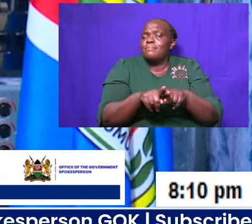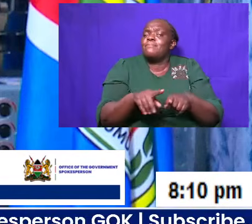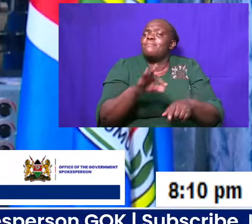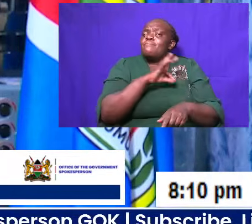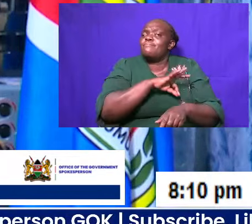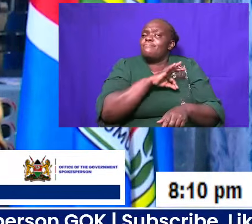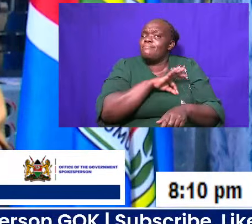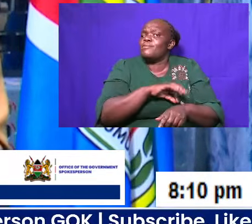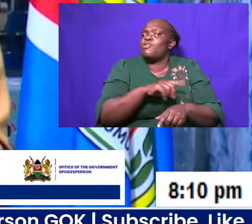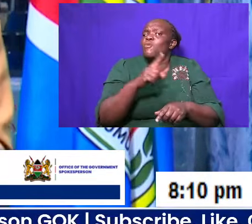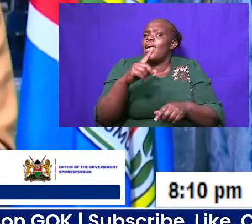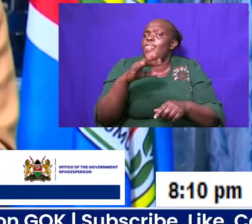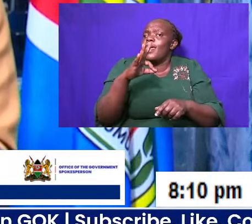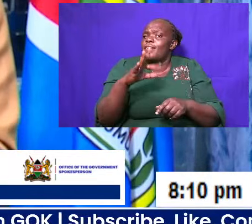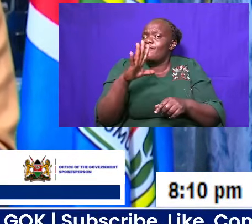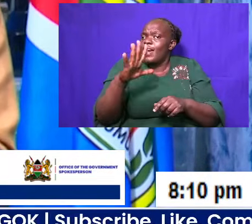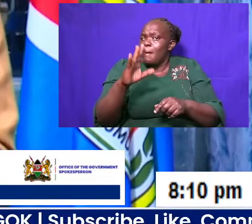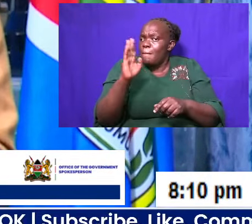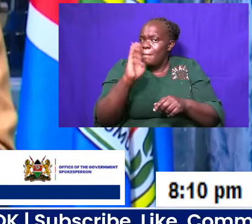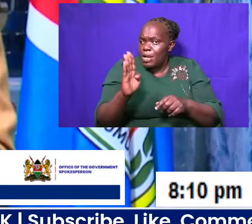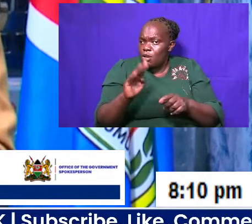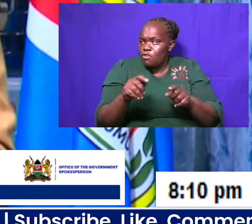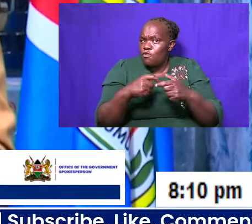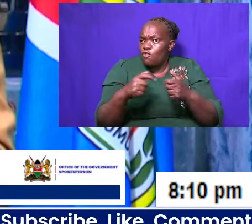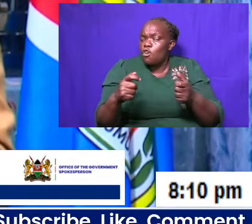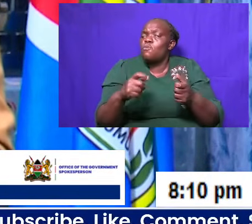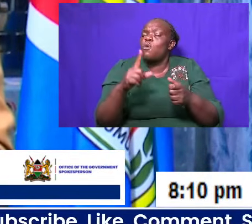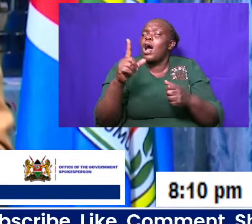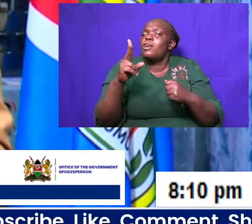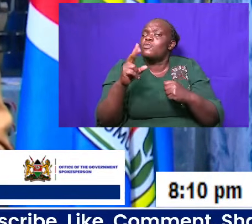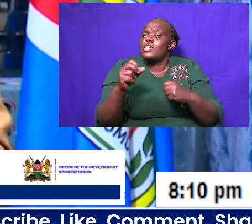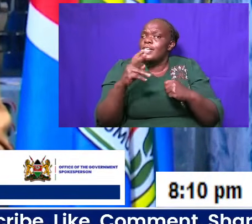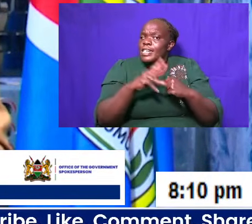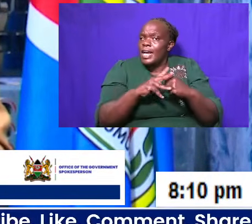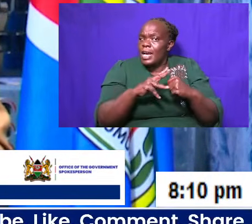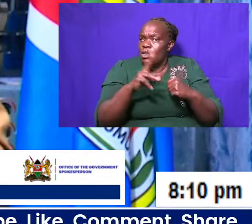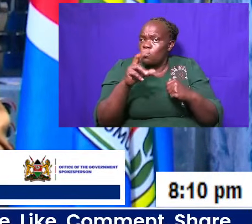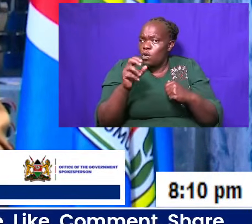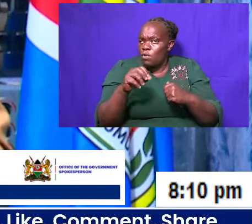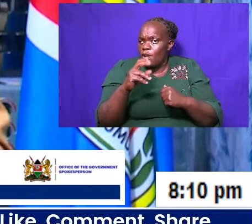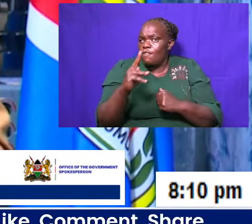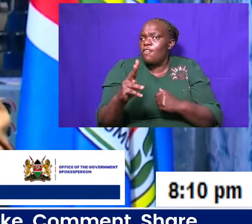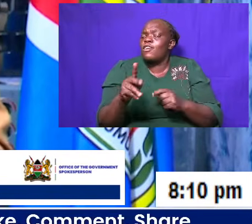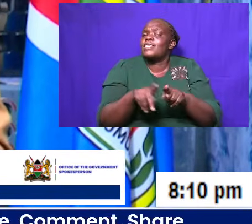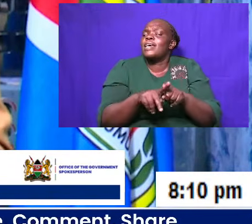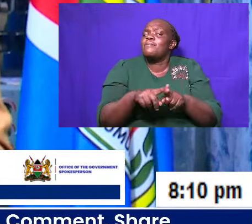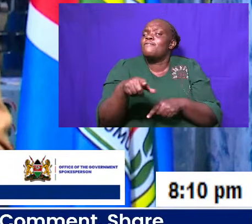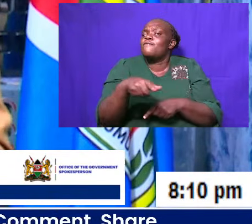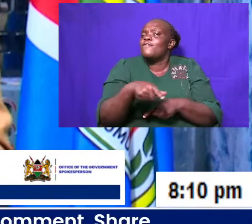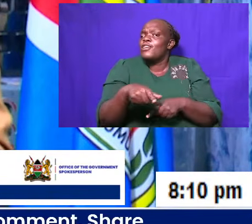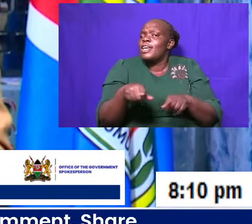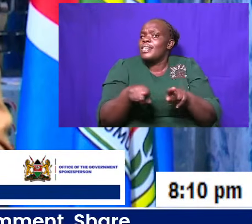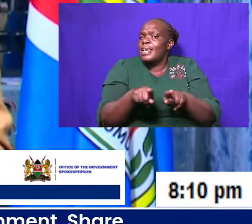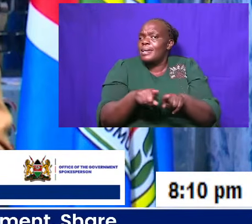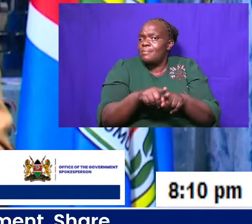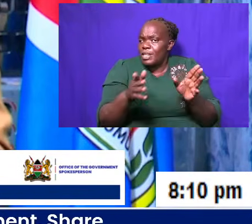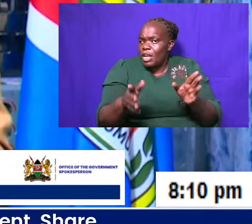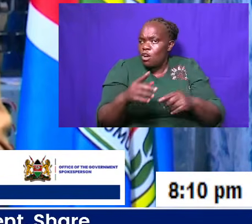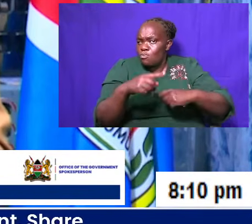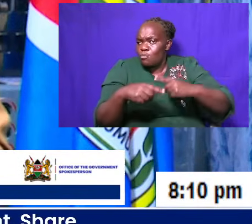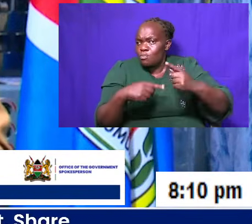135.7 billion last year, up from 129 billion in 2024, fueled by apparel and